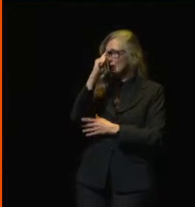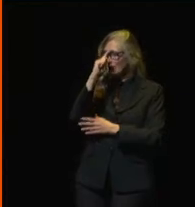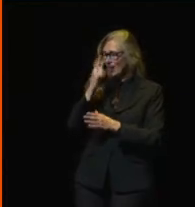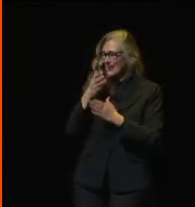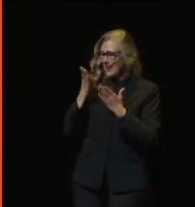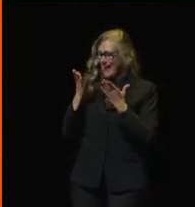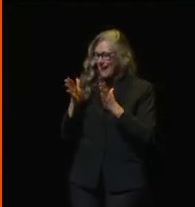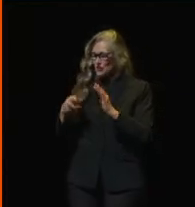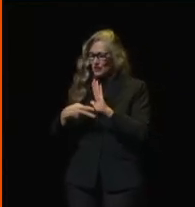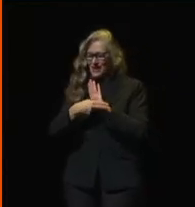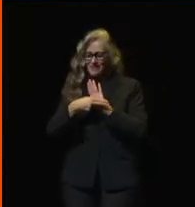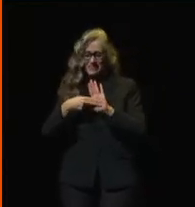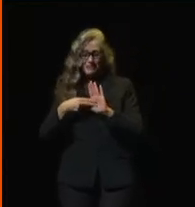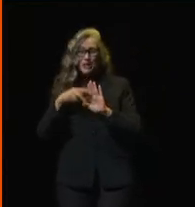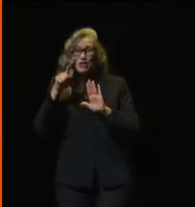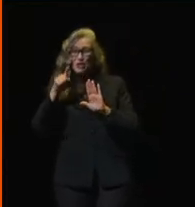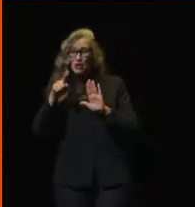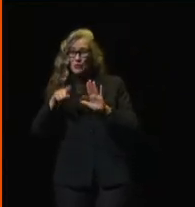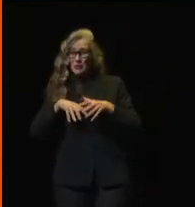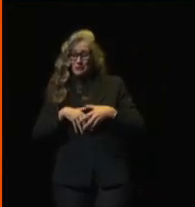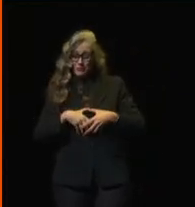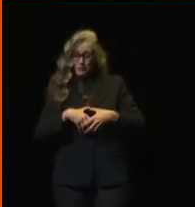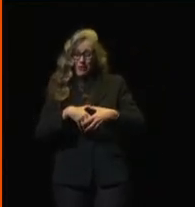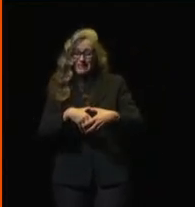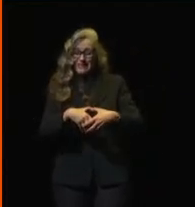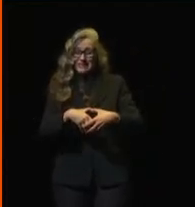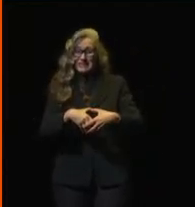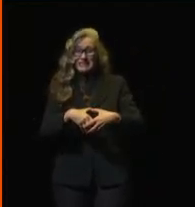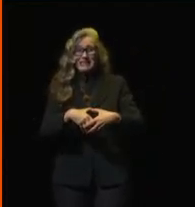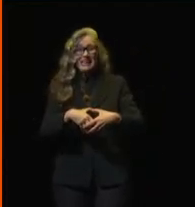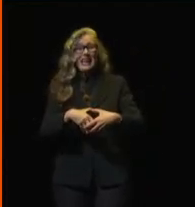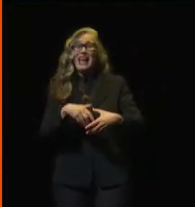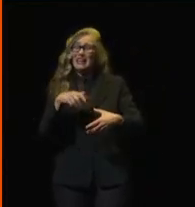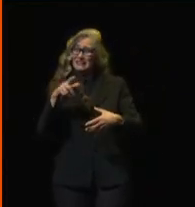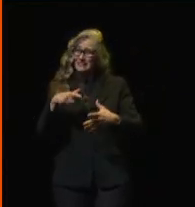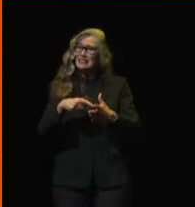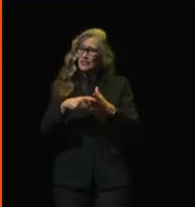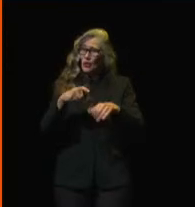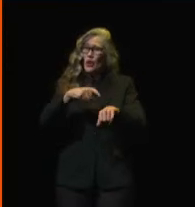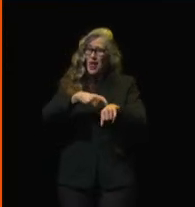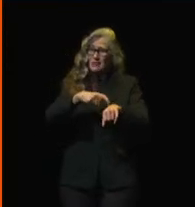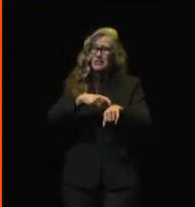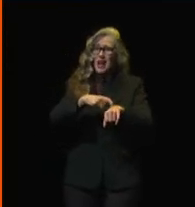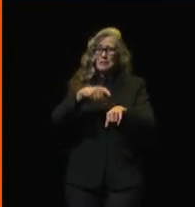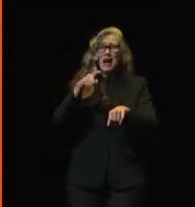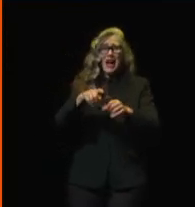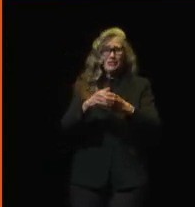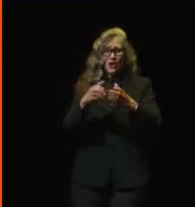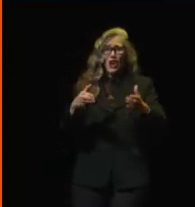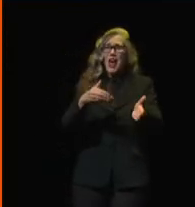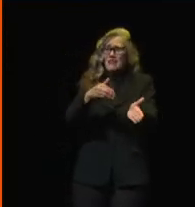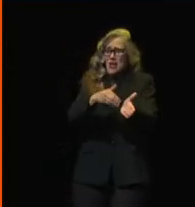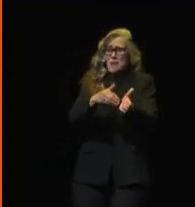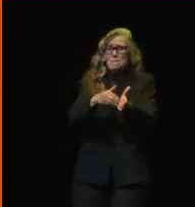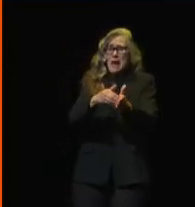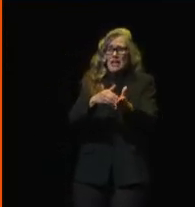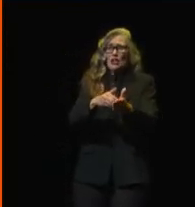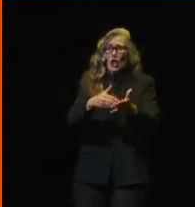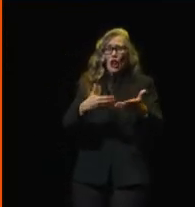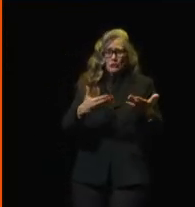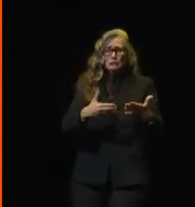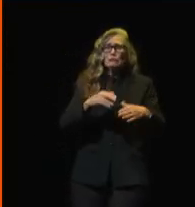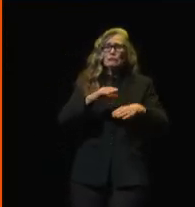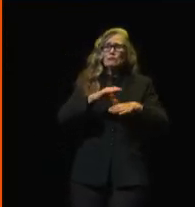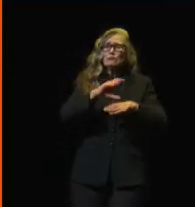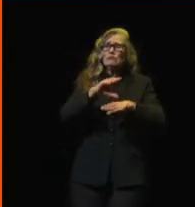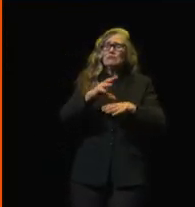then once we decided to go for it, it took a lot of time and medical intervention to get pregnant. But we ended up with the perfect complement